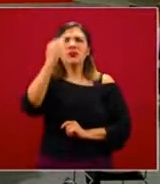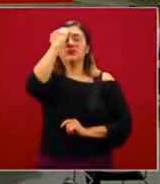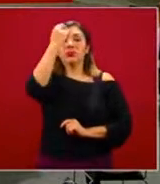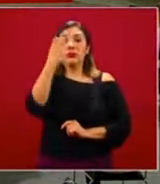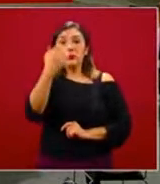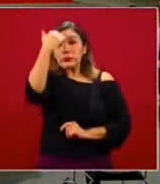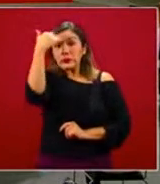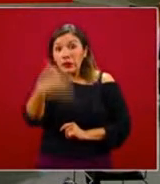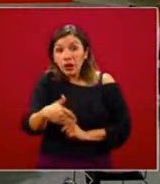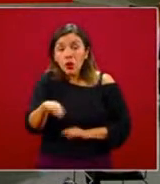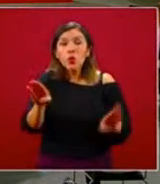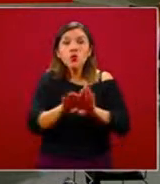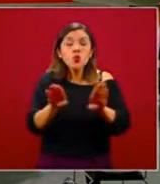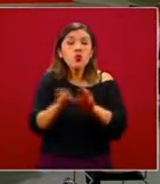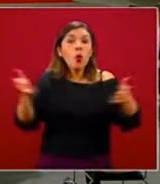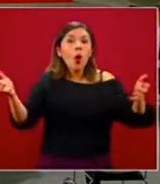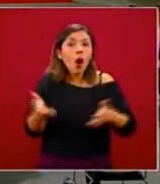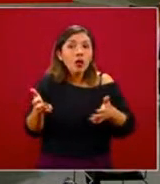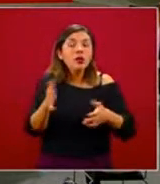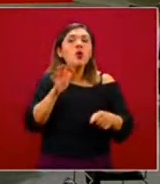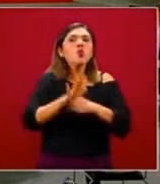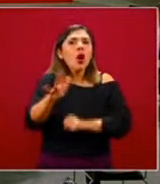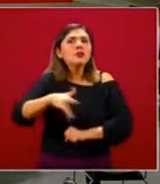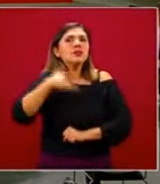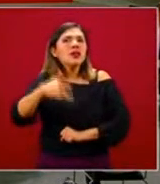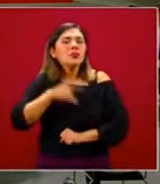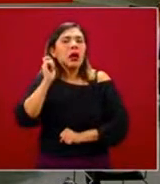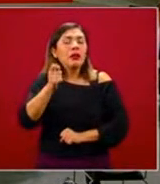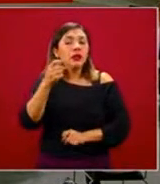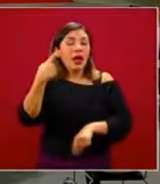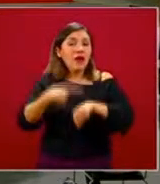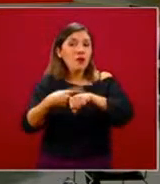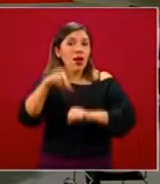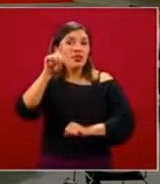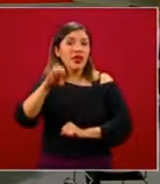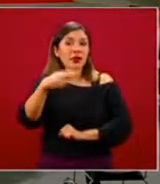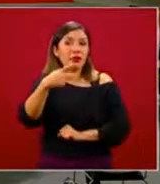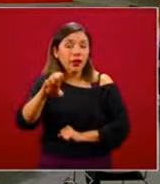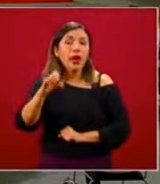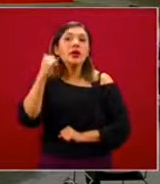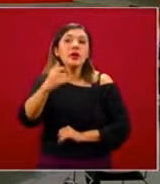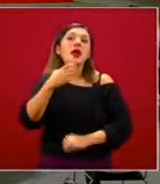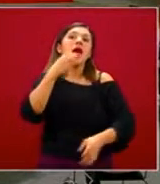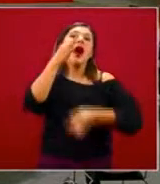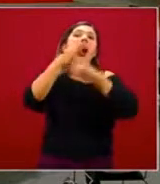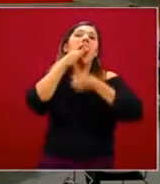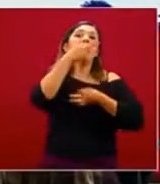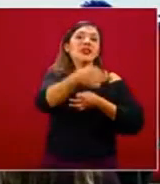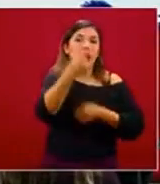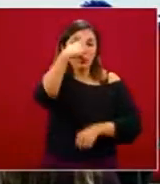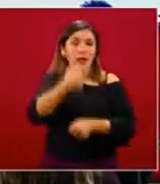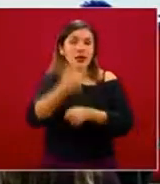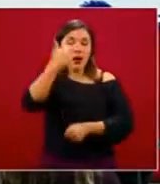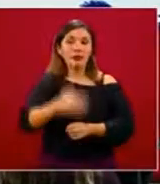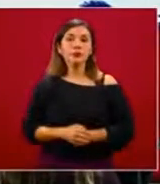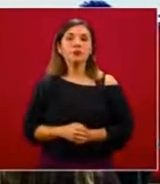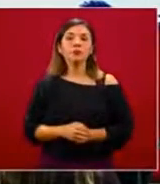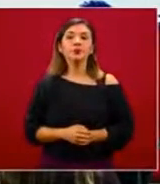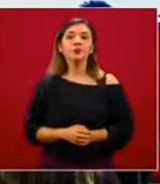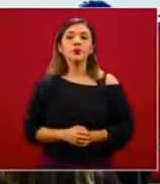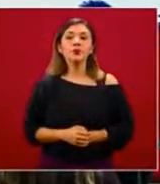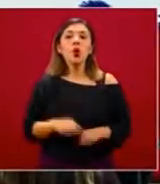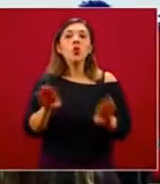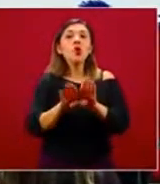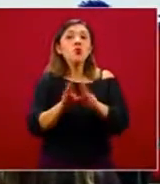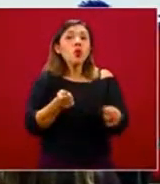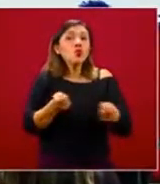or medical staff would have to be ready for. Also, the population would have to be ready and know the symptoms so that they